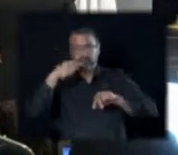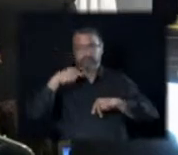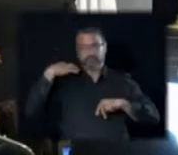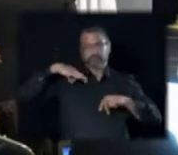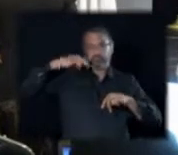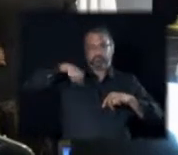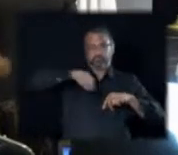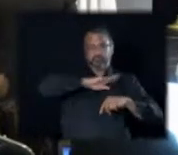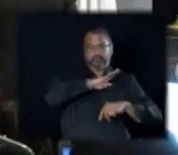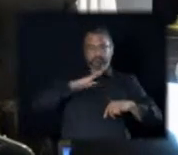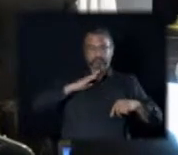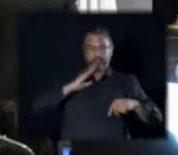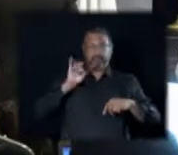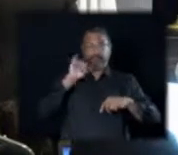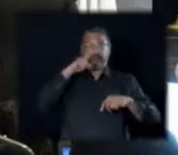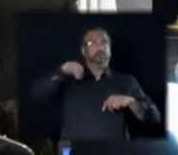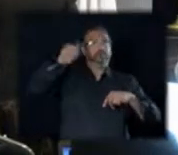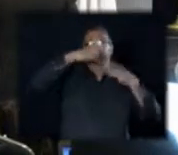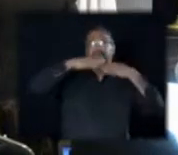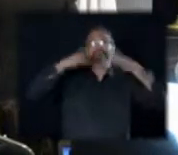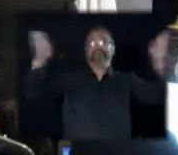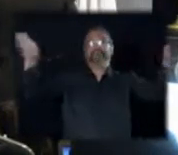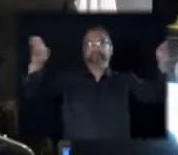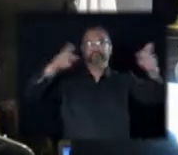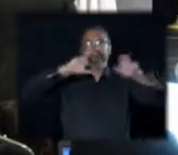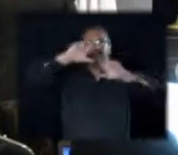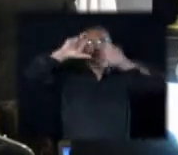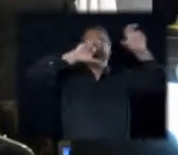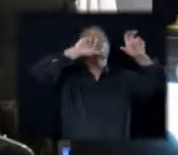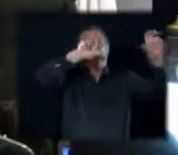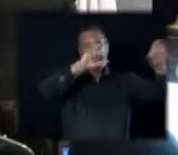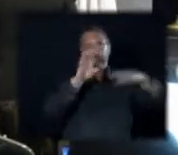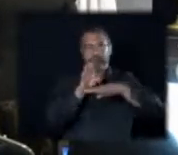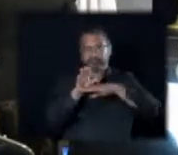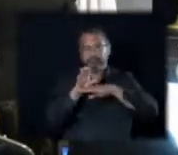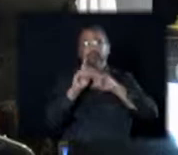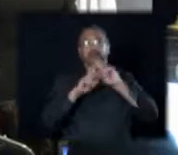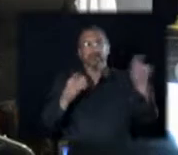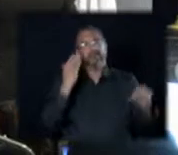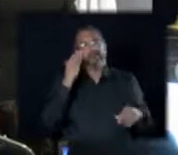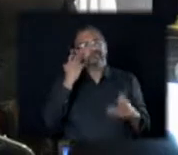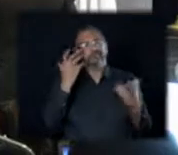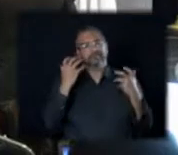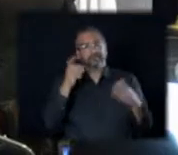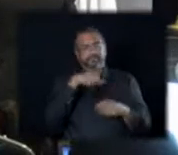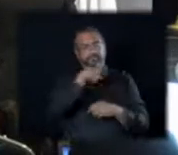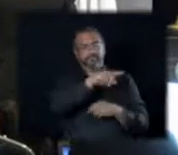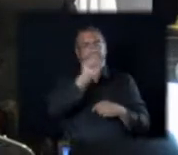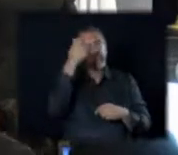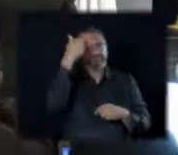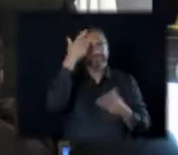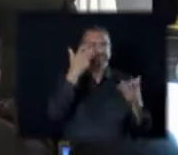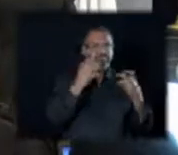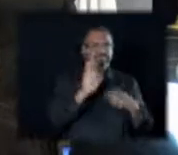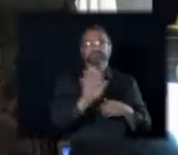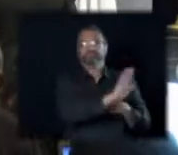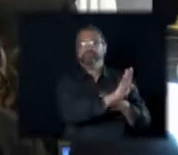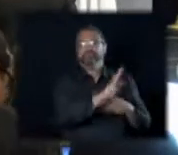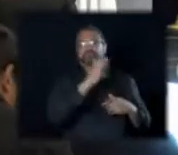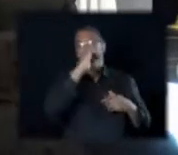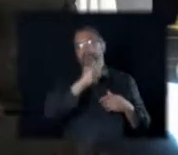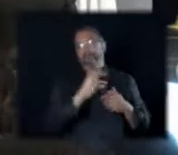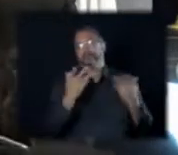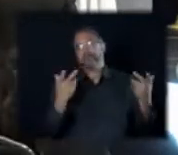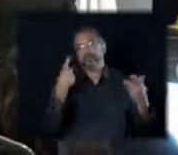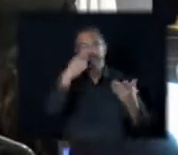our benefit and for the benefit of the market in general. At the same time, I understand that the government will want its own